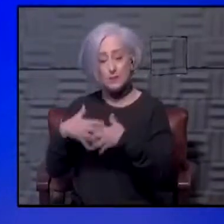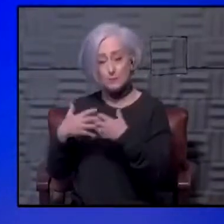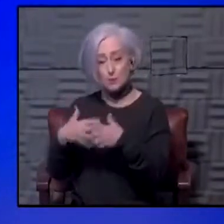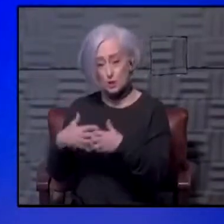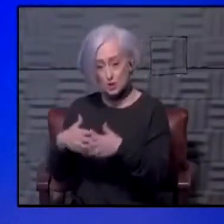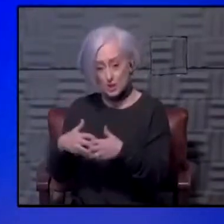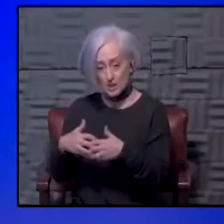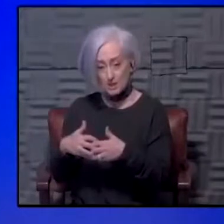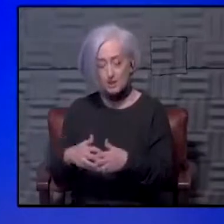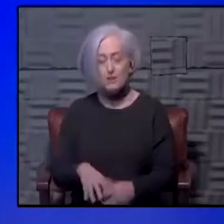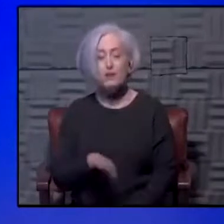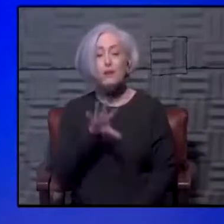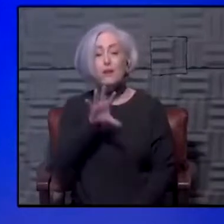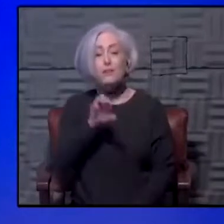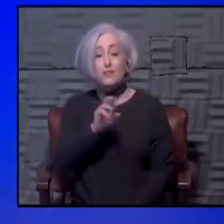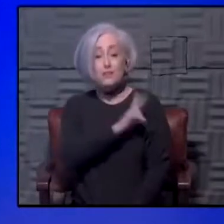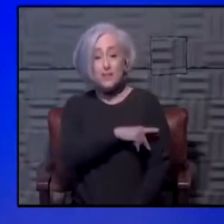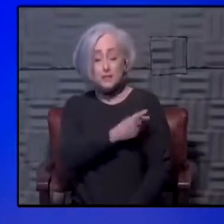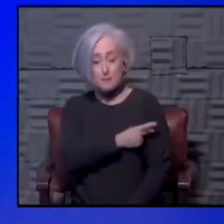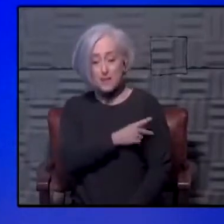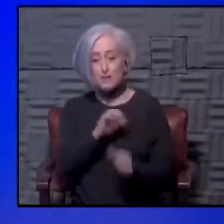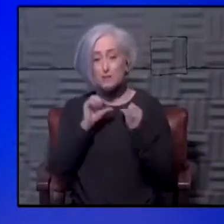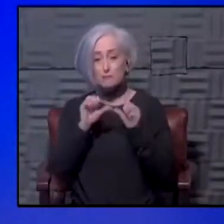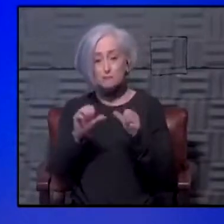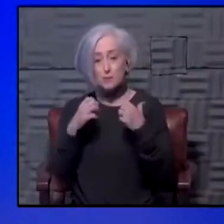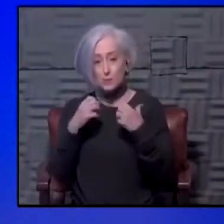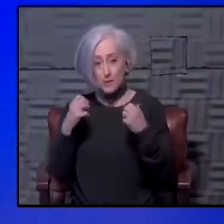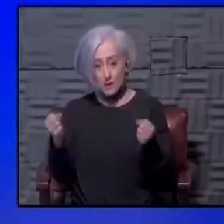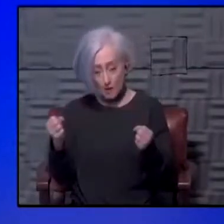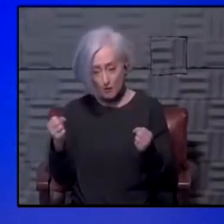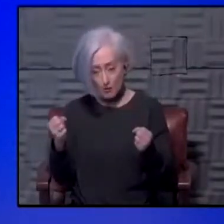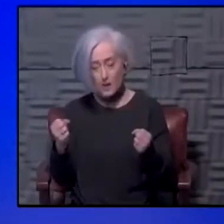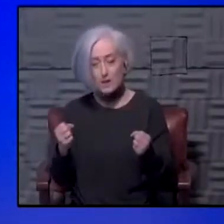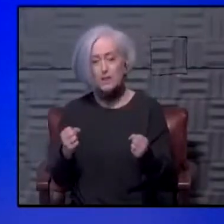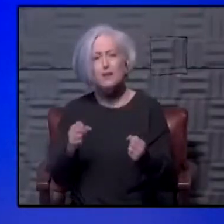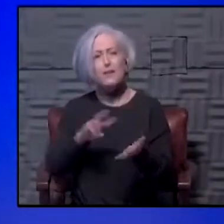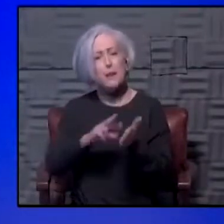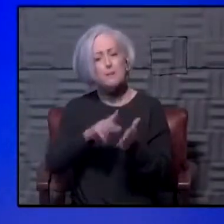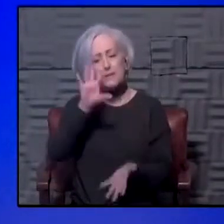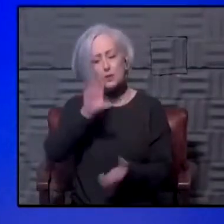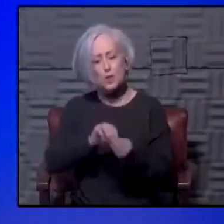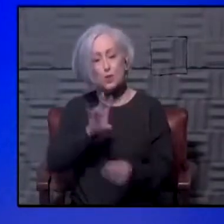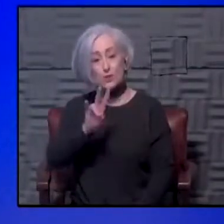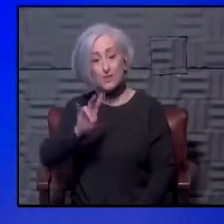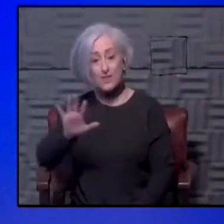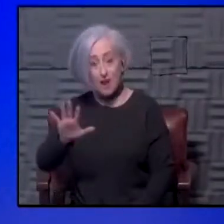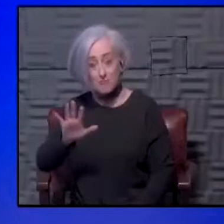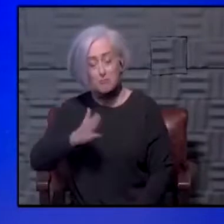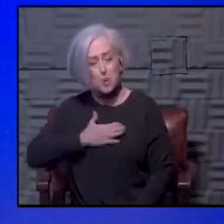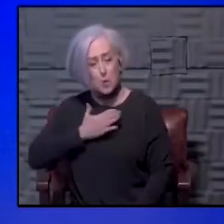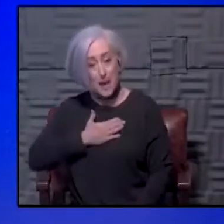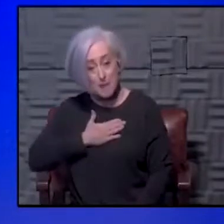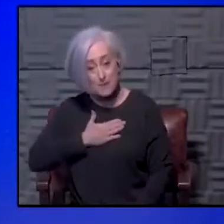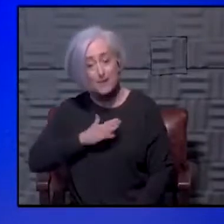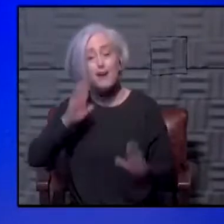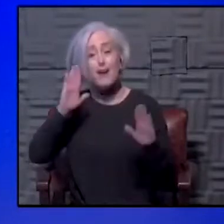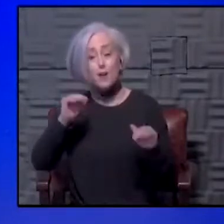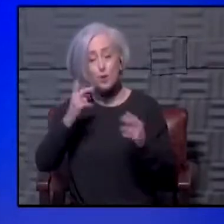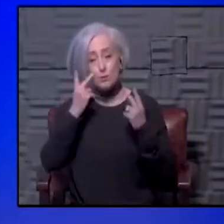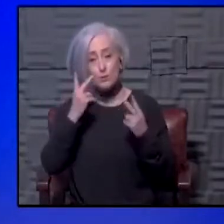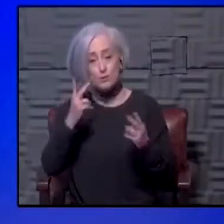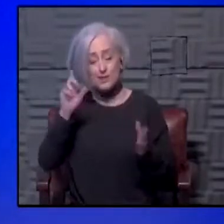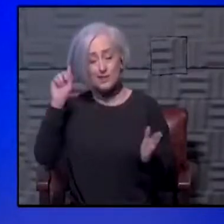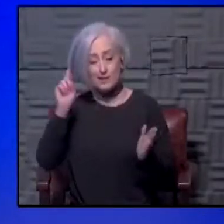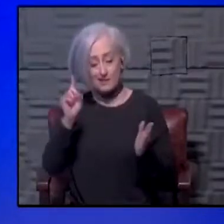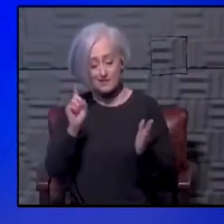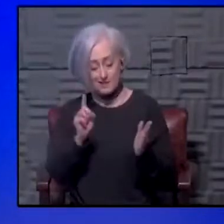patients in that recovery period, so 75 total patients, which I think we're happy with. We would certainly like to see less and less, but certainly